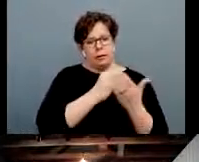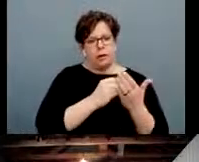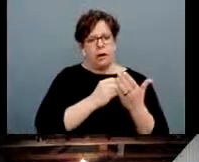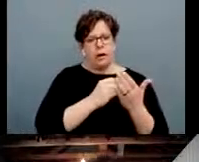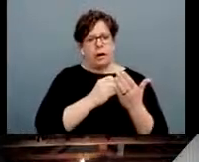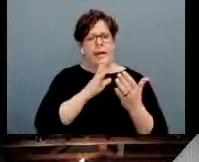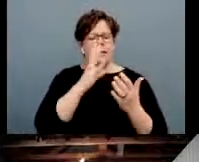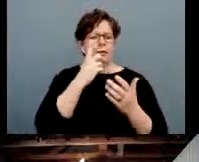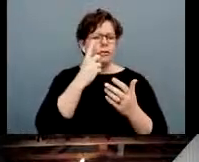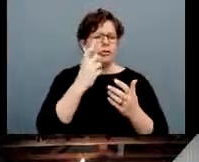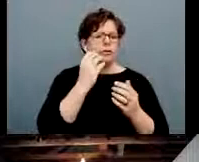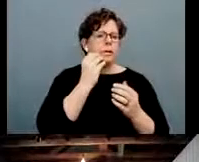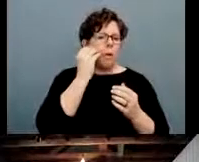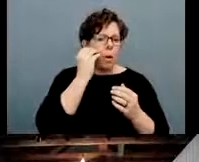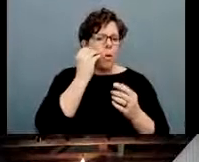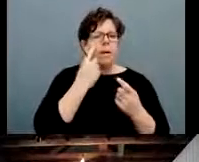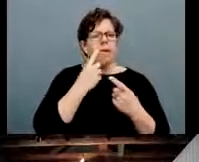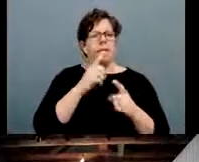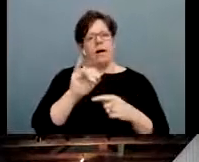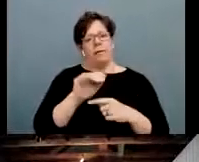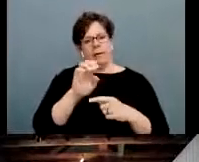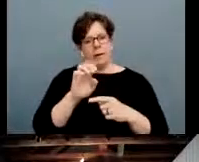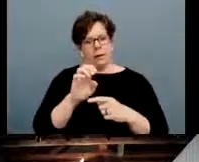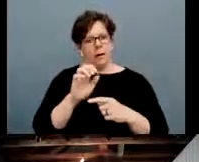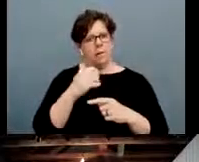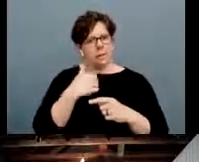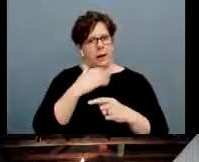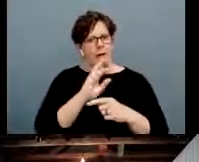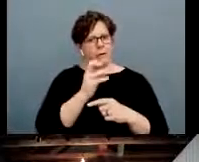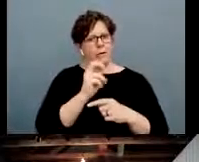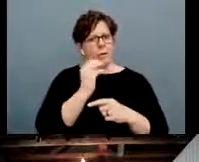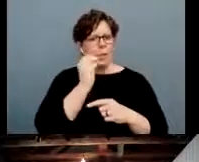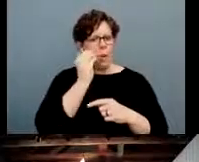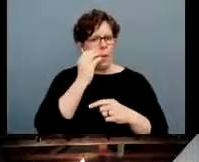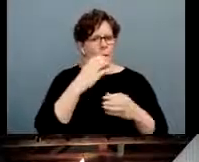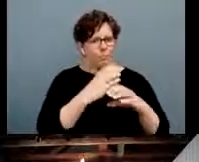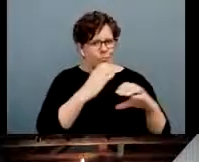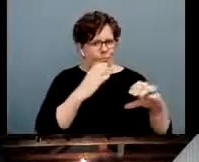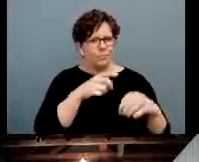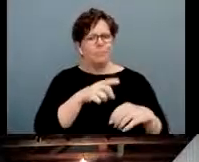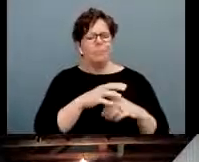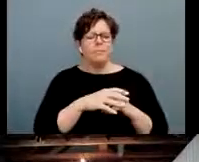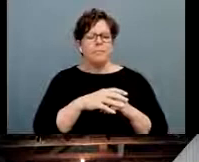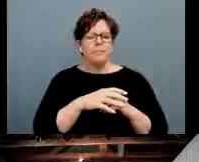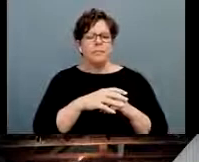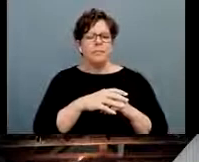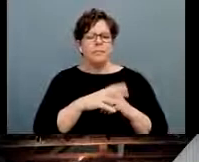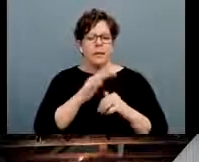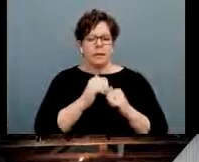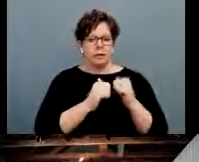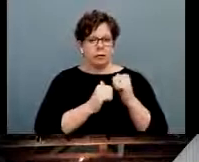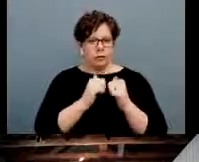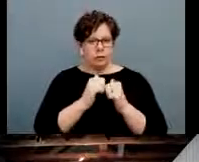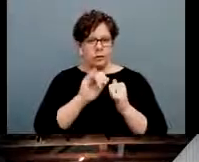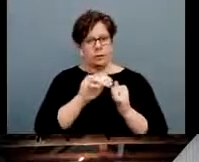home, James was finally able to have his own fully functional living space. So these structures made it possible for James to